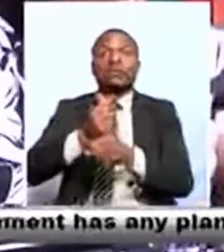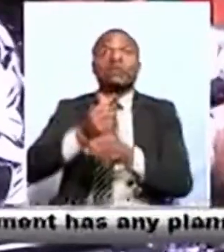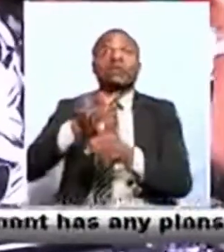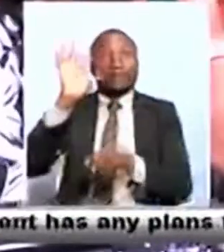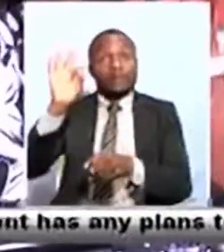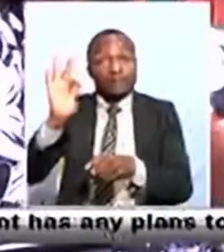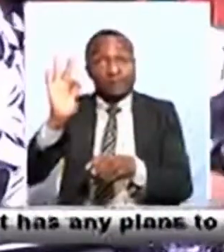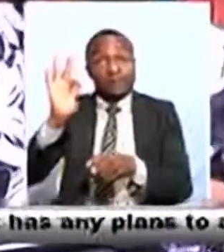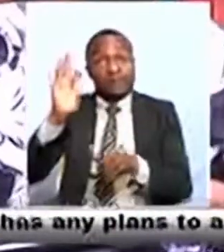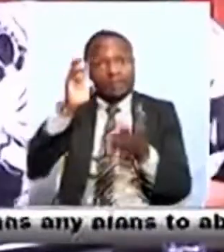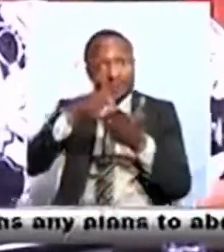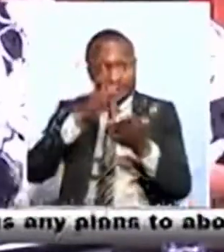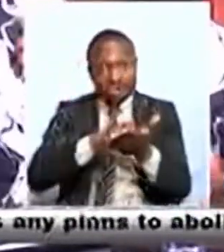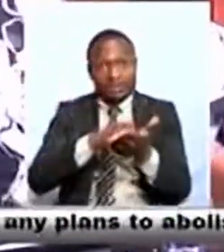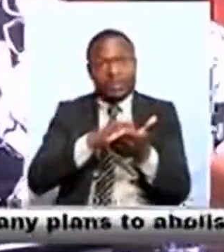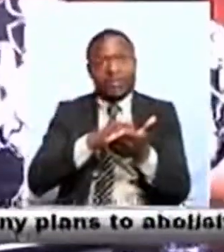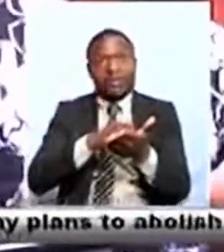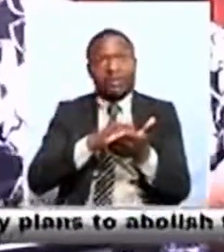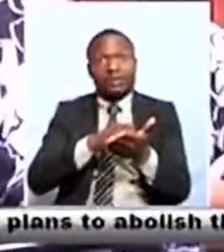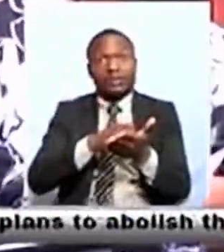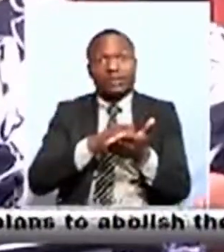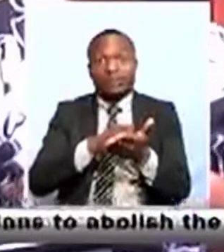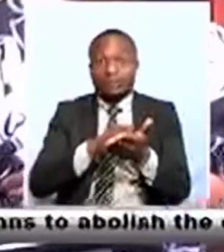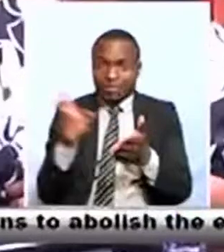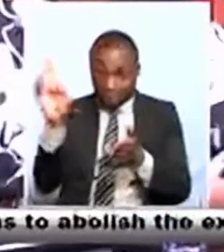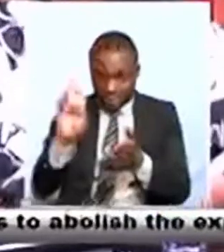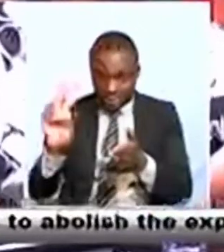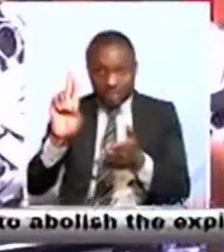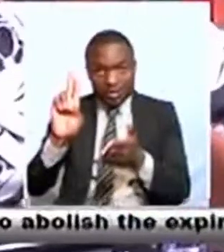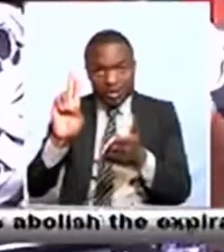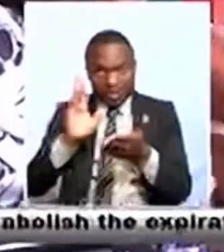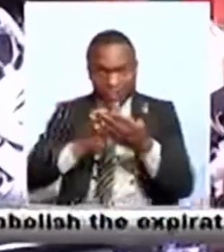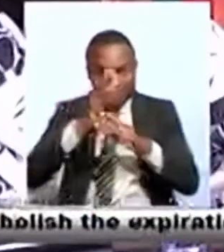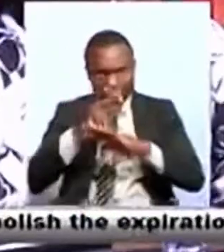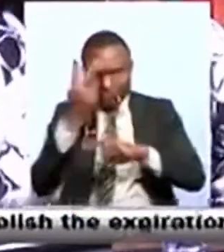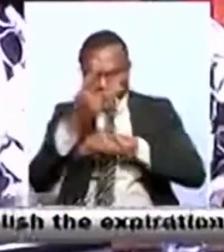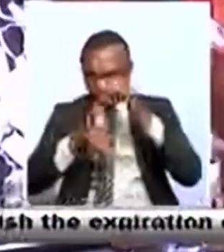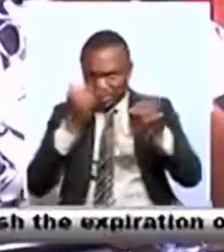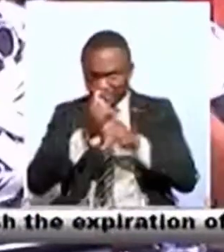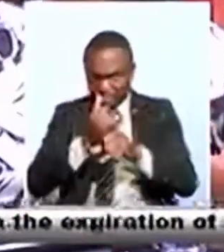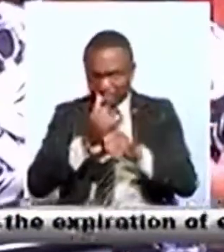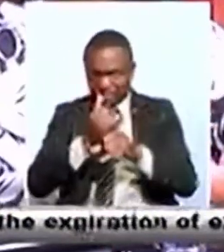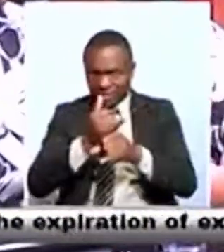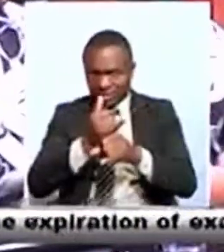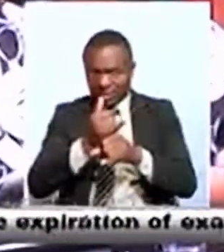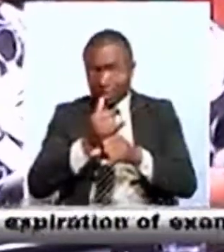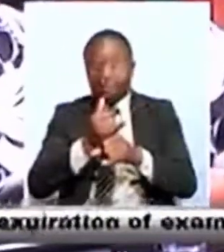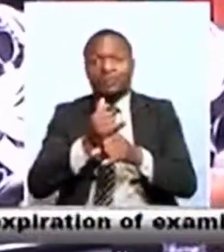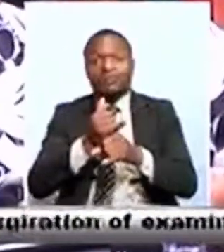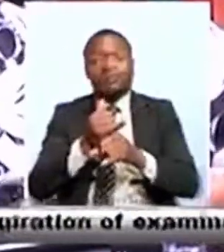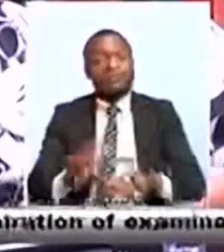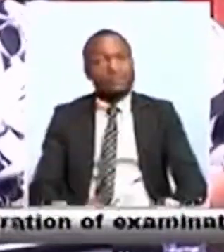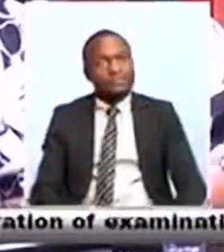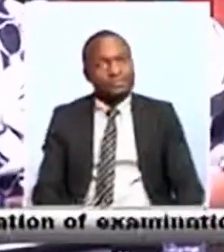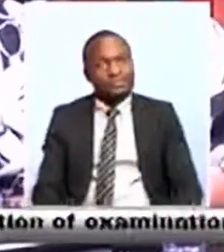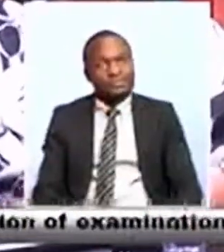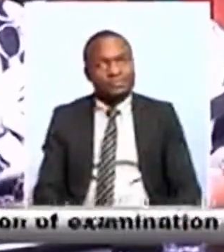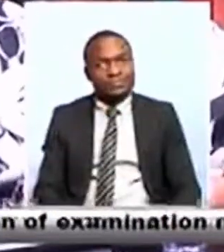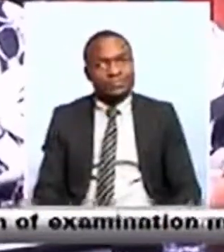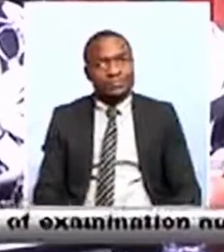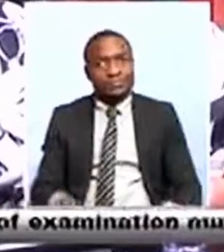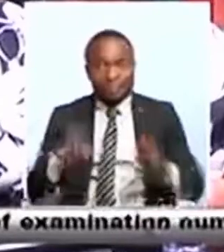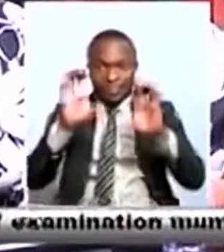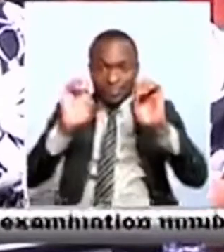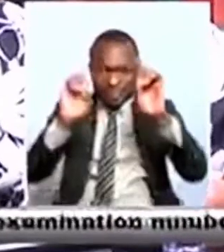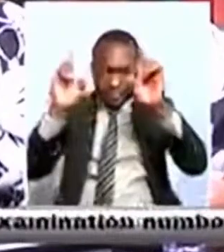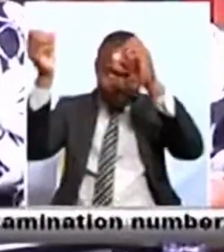number matures for use at this level after 2 years of junior secondary education as per education